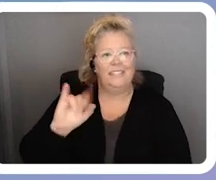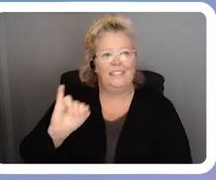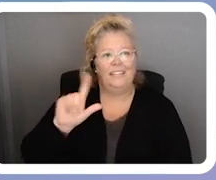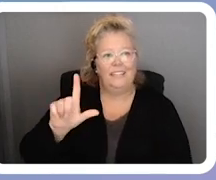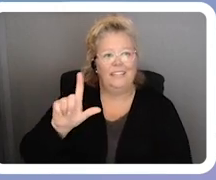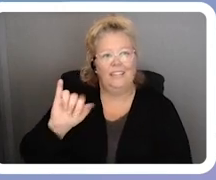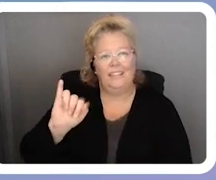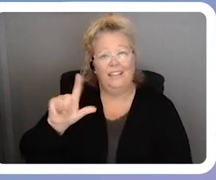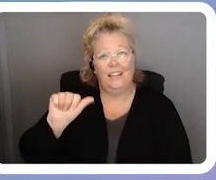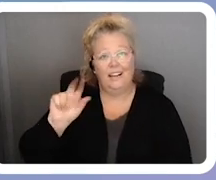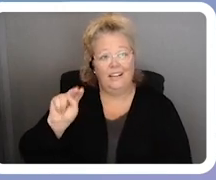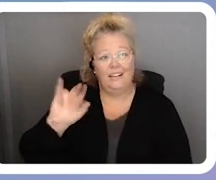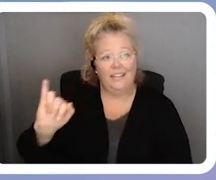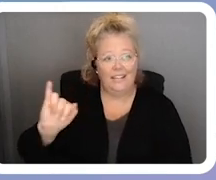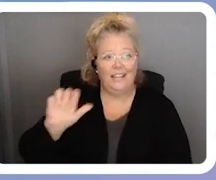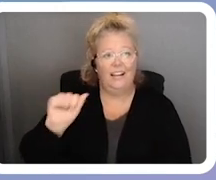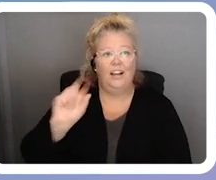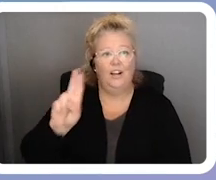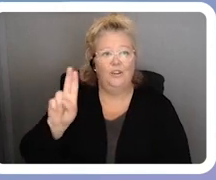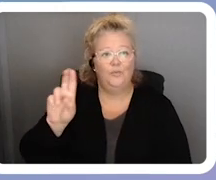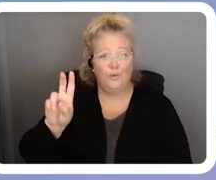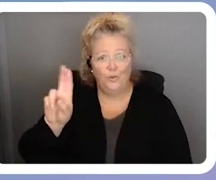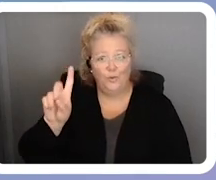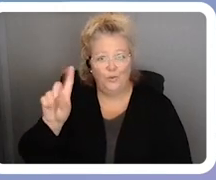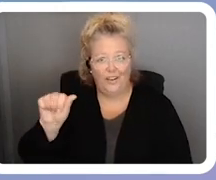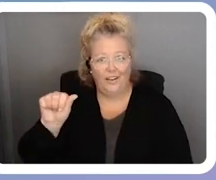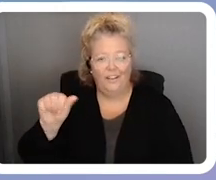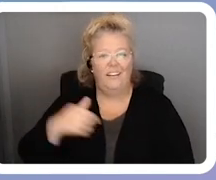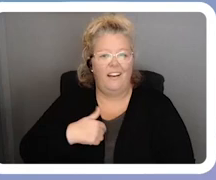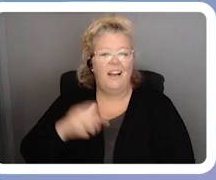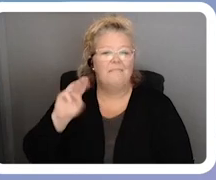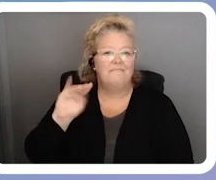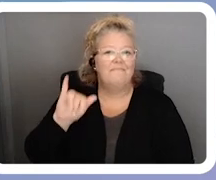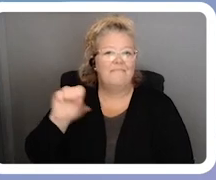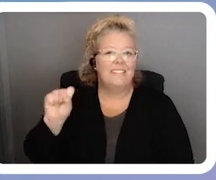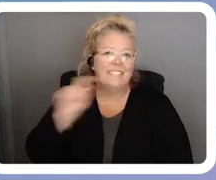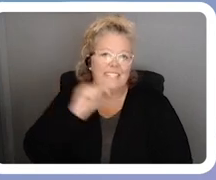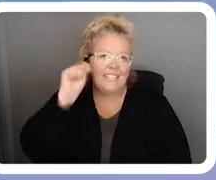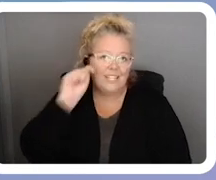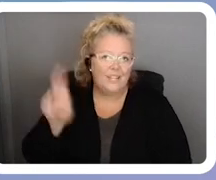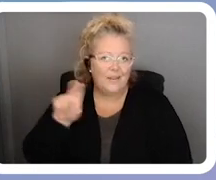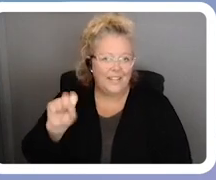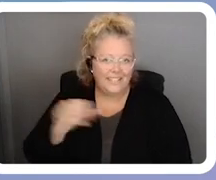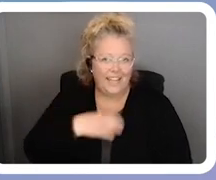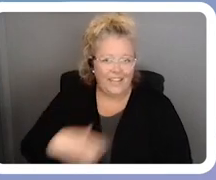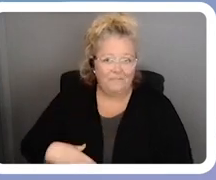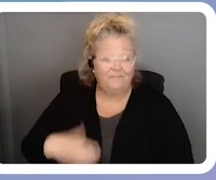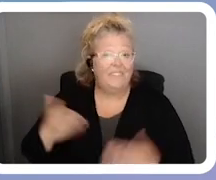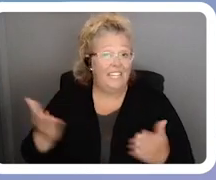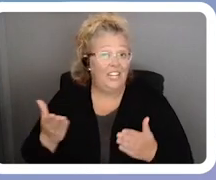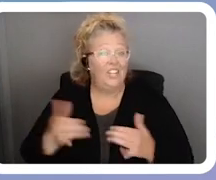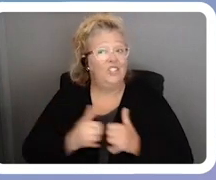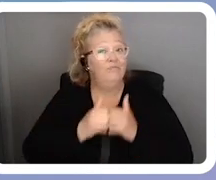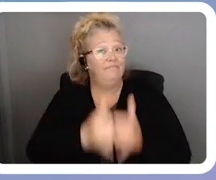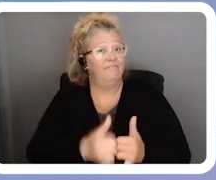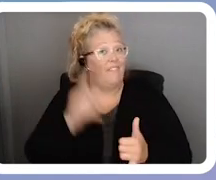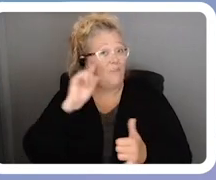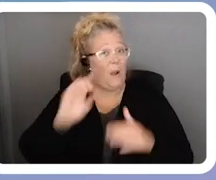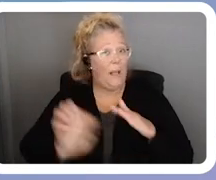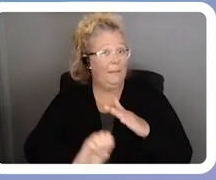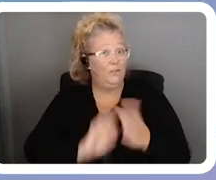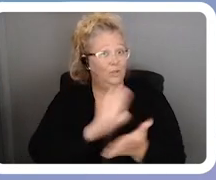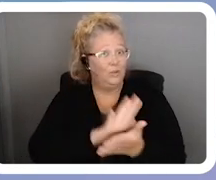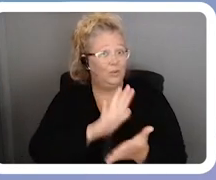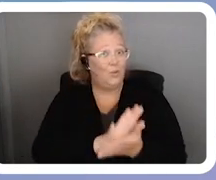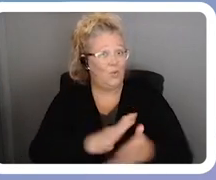your reigning Miss Teen USA. I am thrilled to be with you today introducing the overall Outstanding Elementary School Chapter of the Year